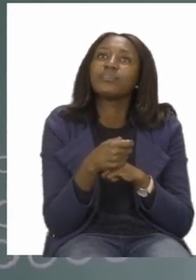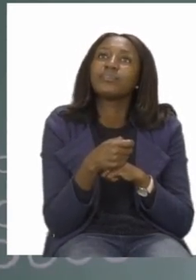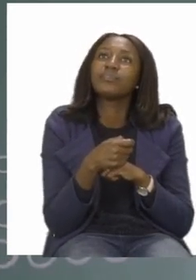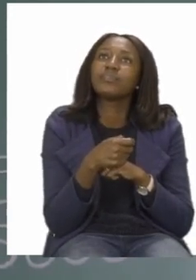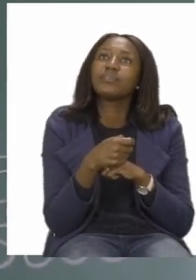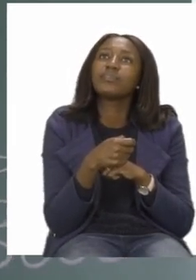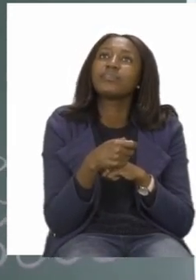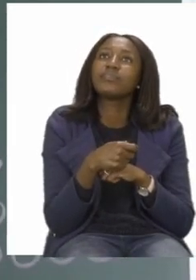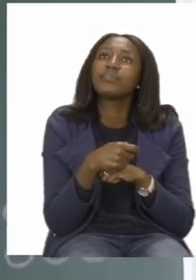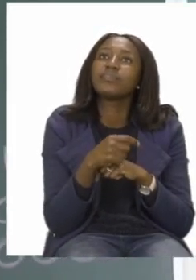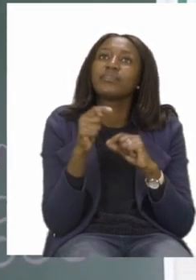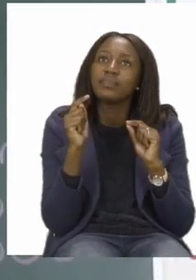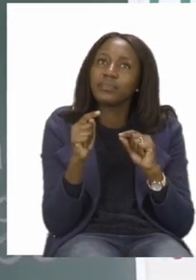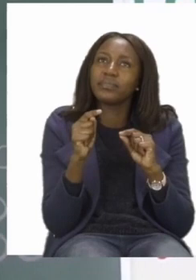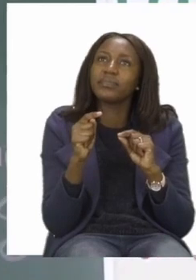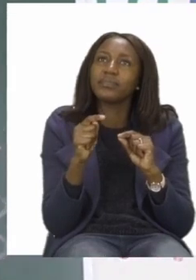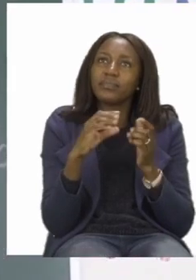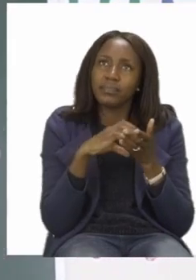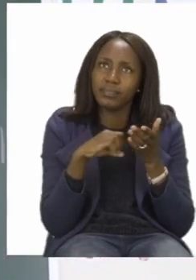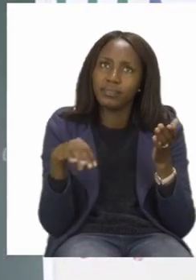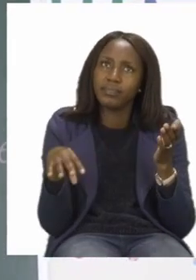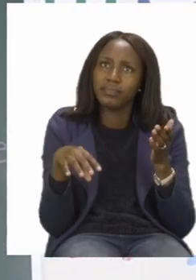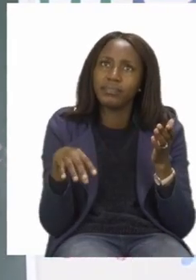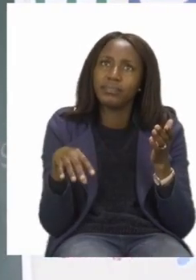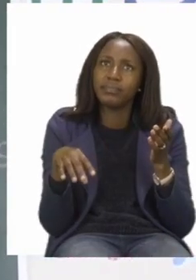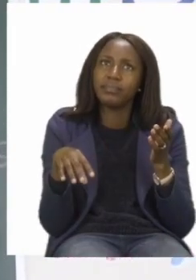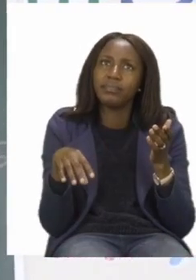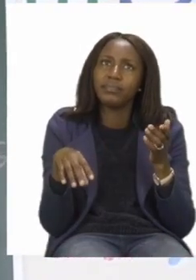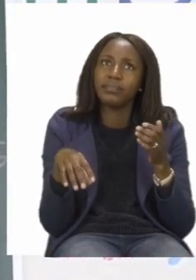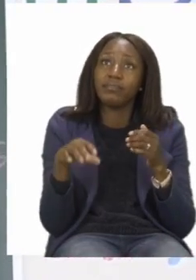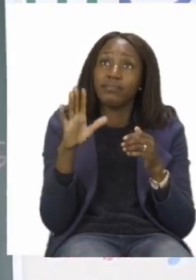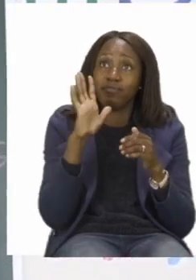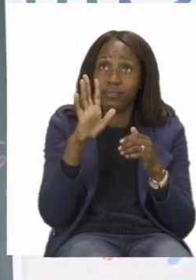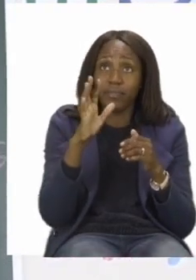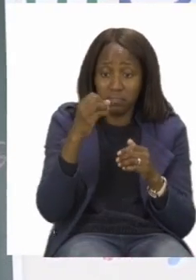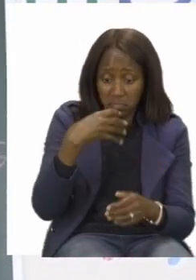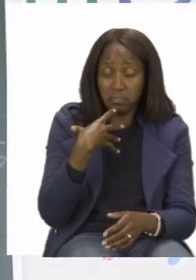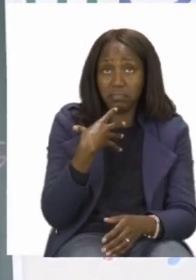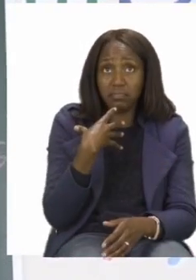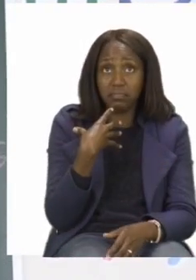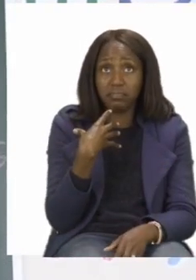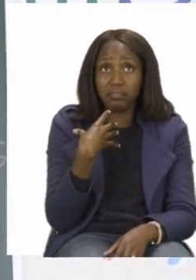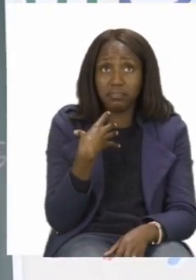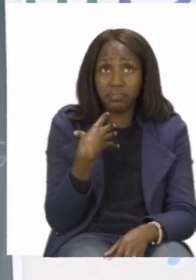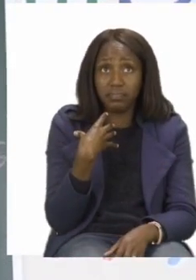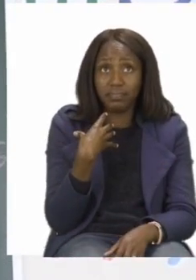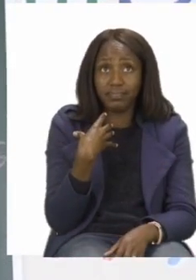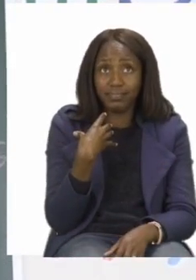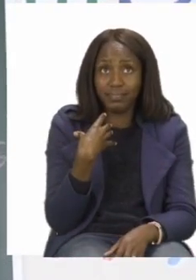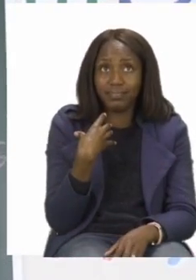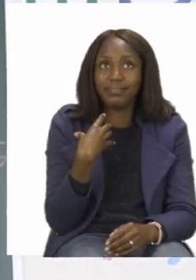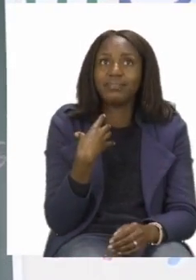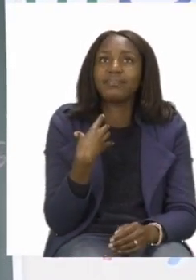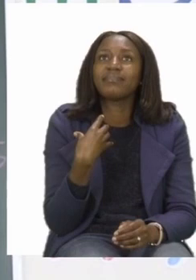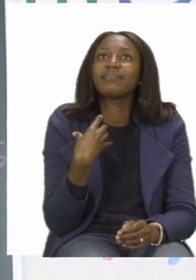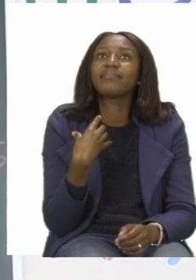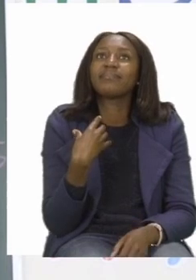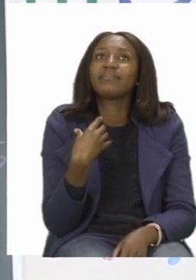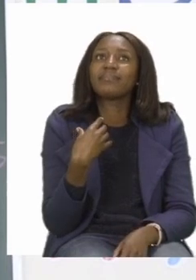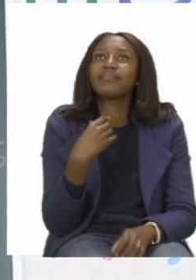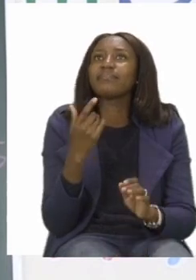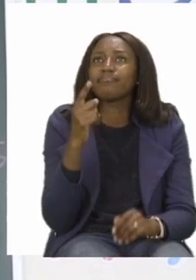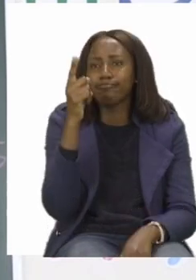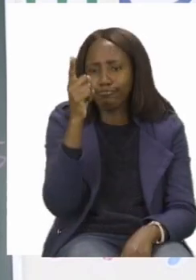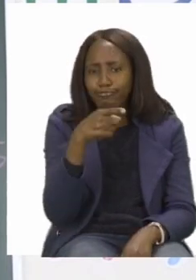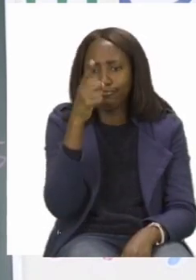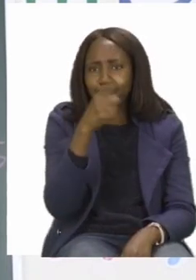to do is to subtract the 5 that were given to me. So how are we going